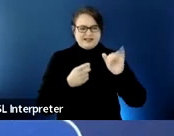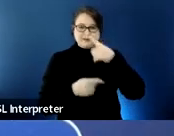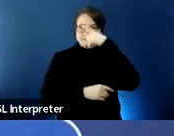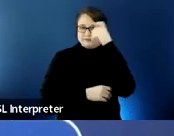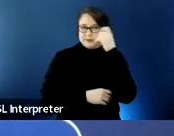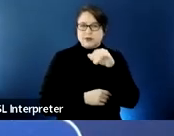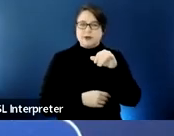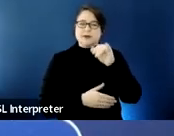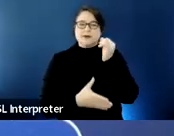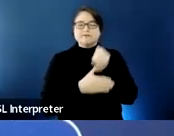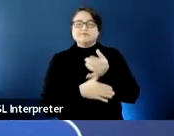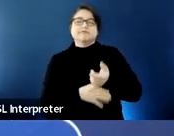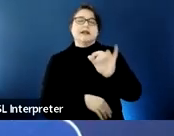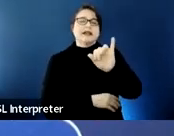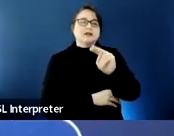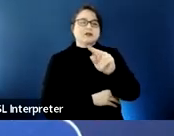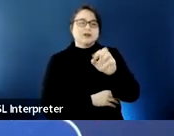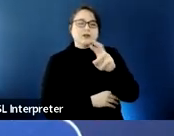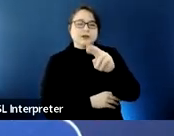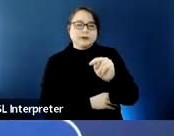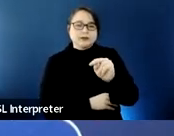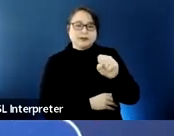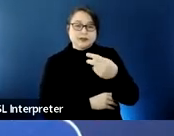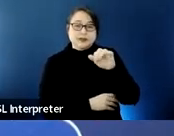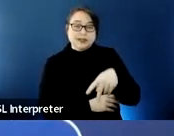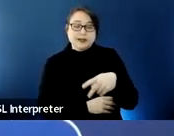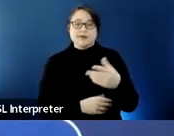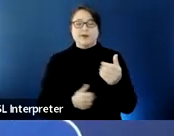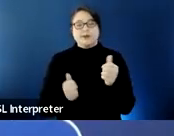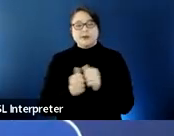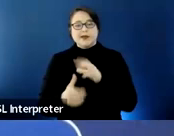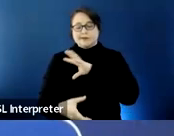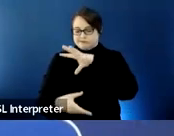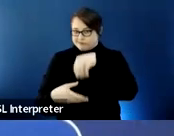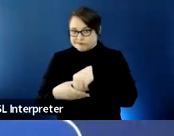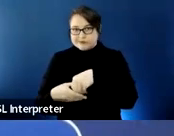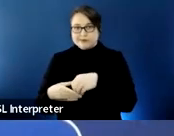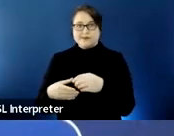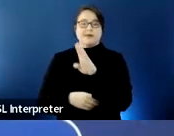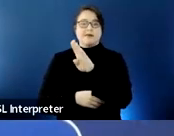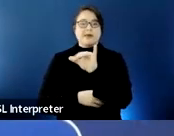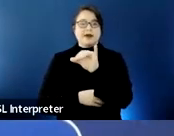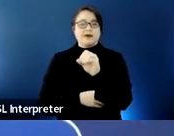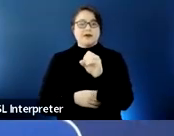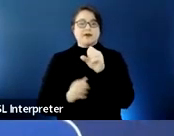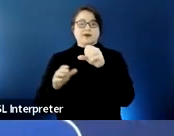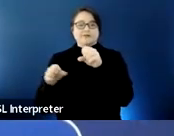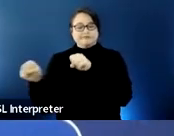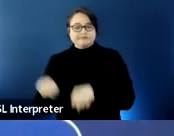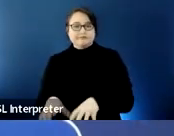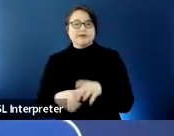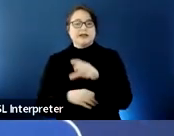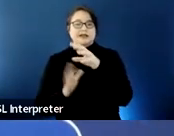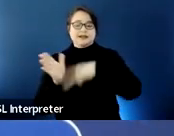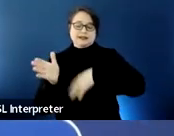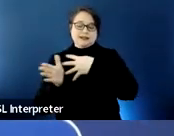skills of underrepresented minority students in biostatistics, epidemiology, and occupational safety and health. In March